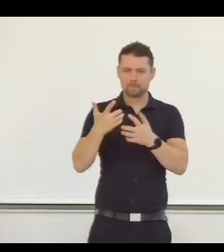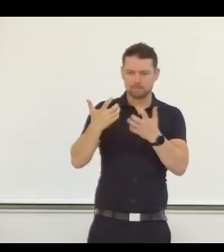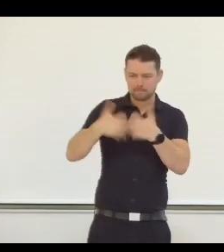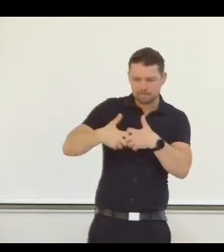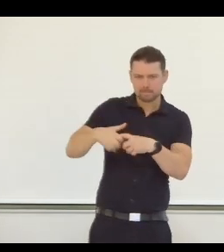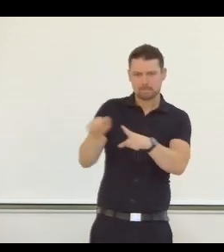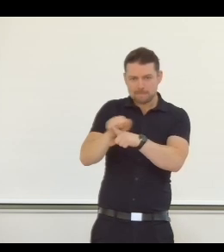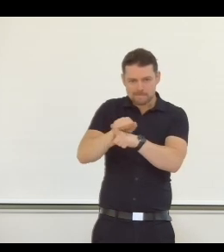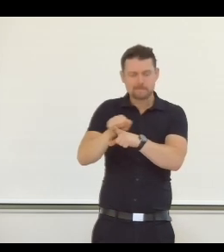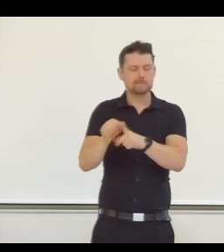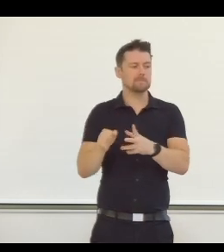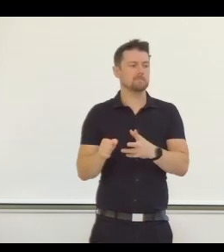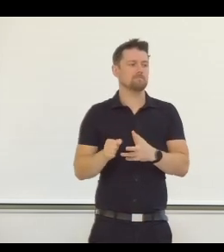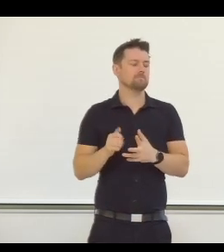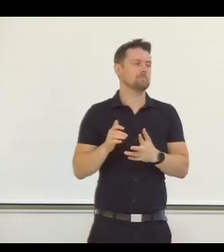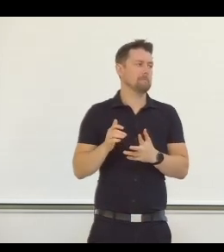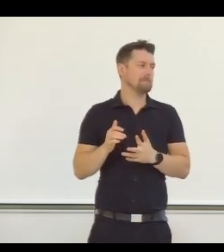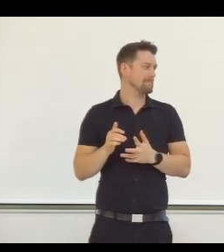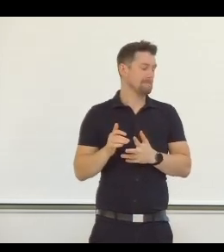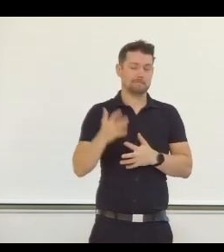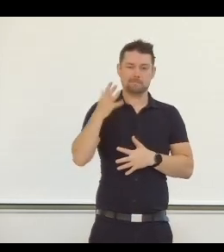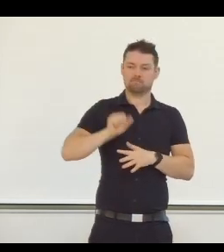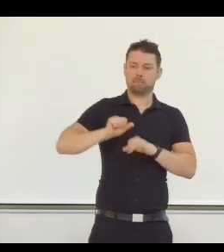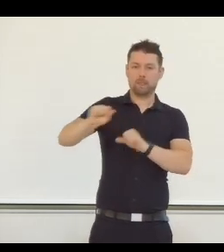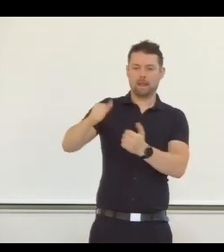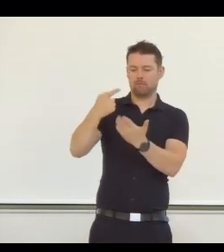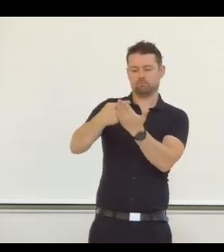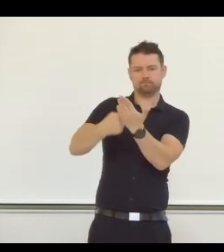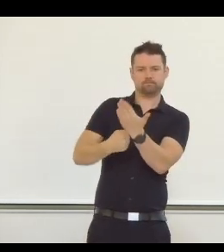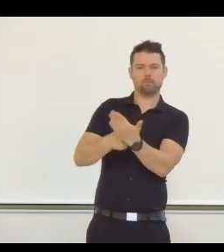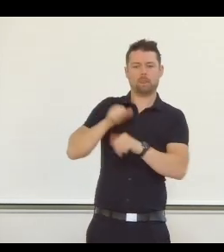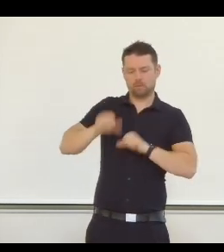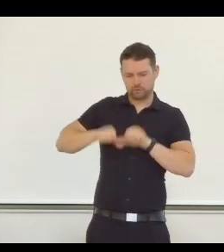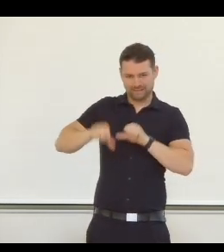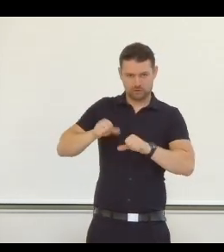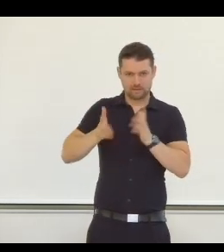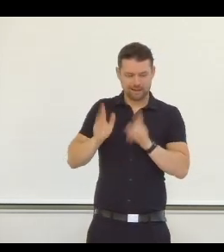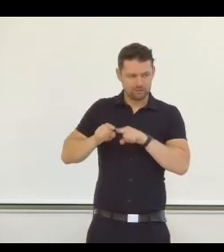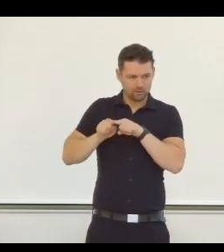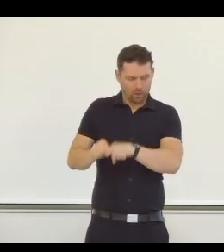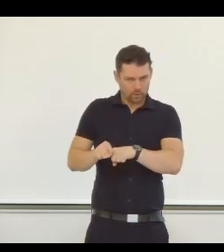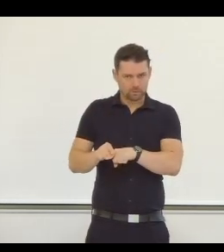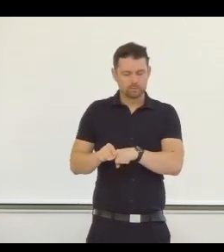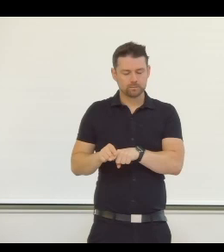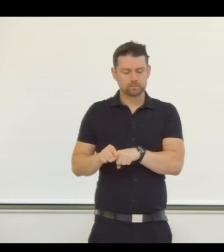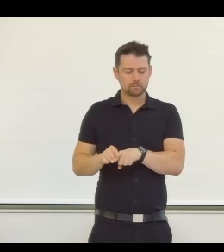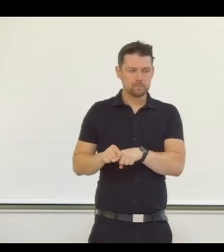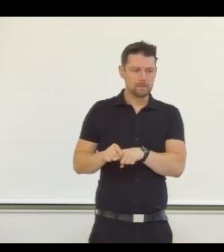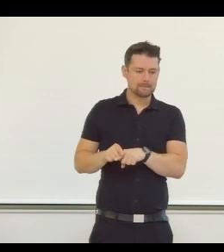equipment, and they had preset procedures and protocols that they were following very closely with the support